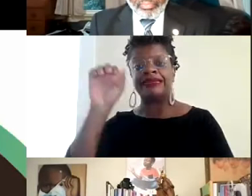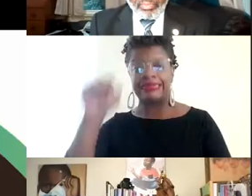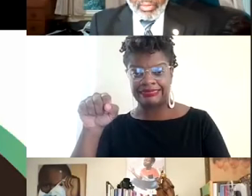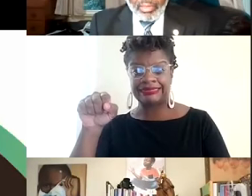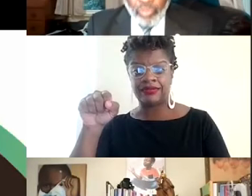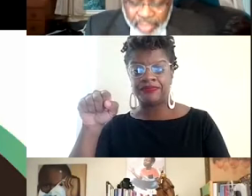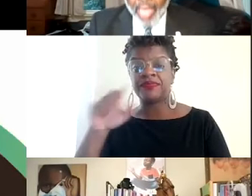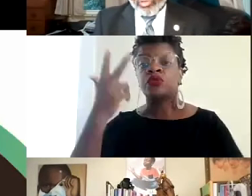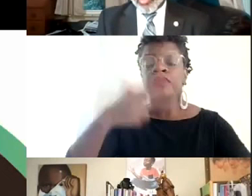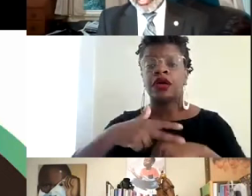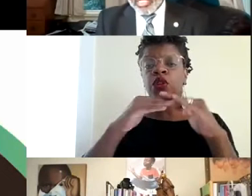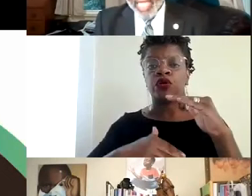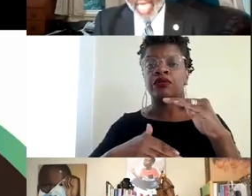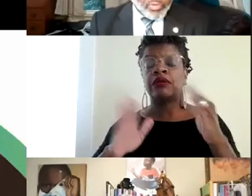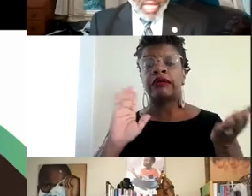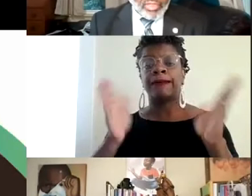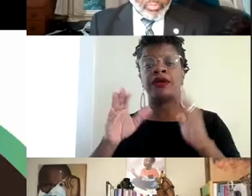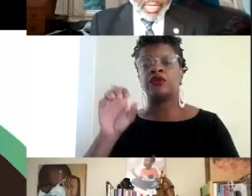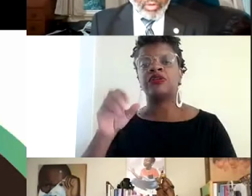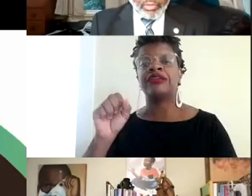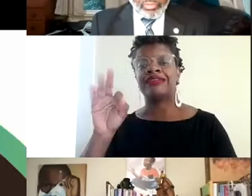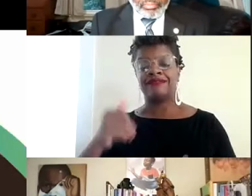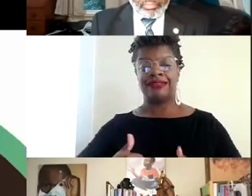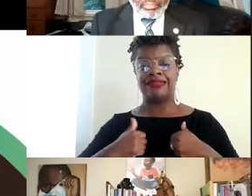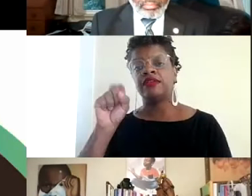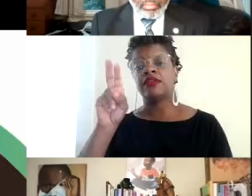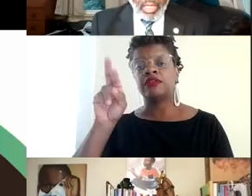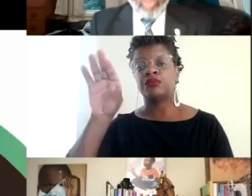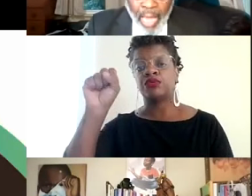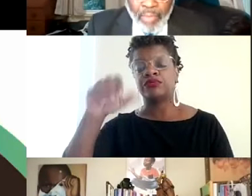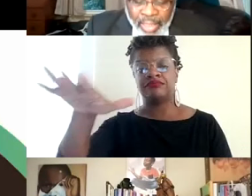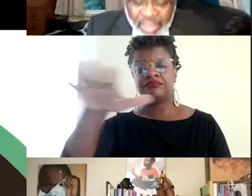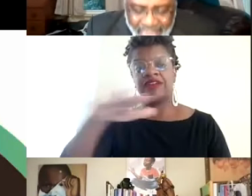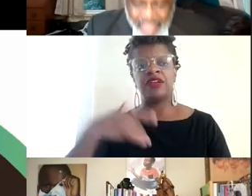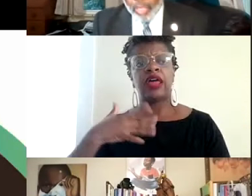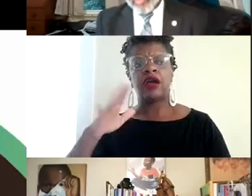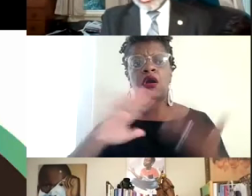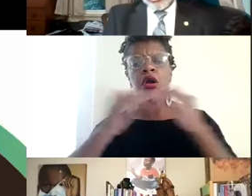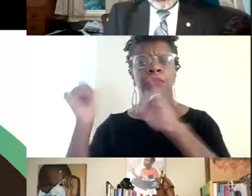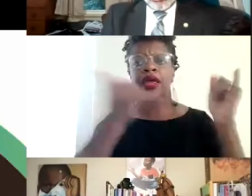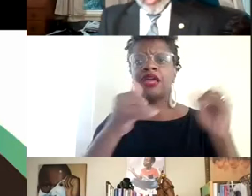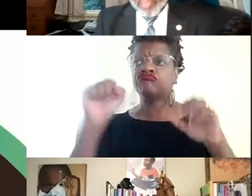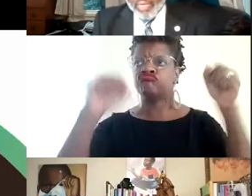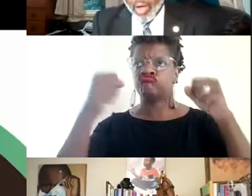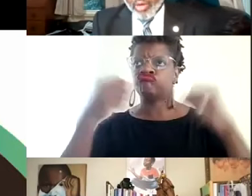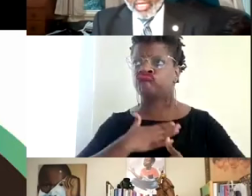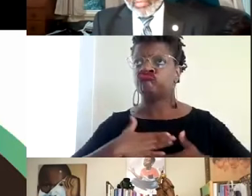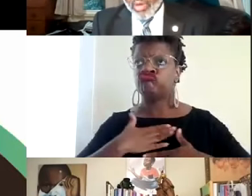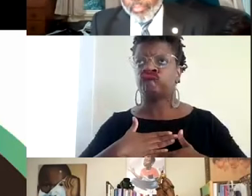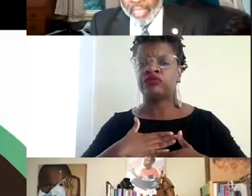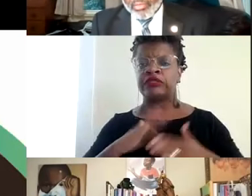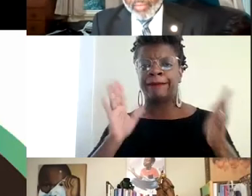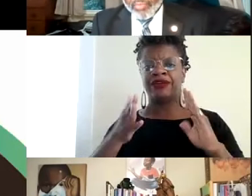outdoors. That's 3 times worse. And so I want to thank you for being part of